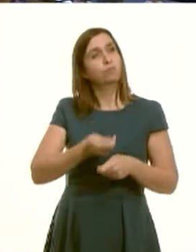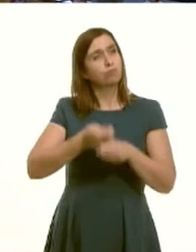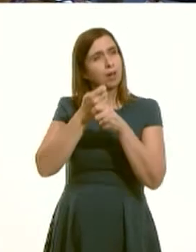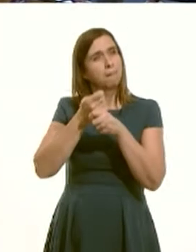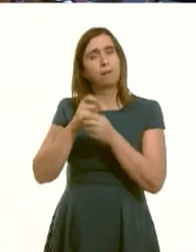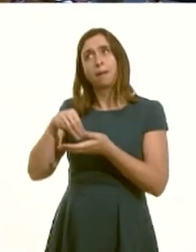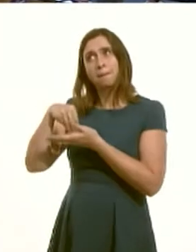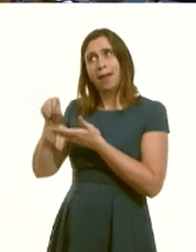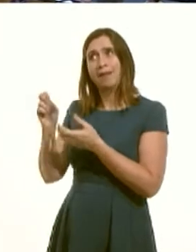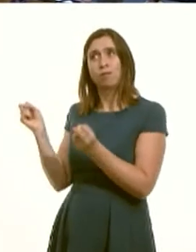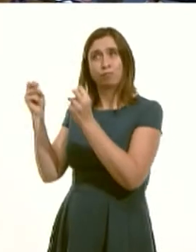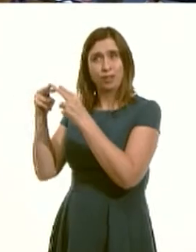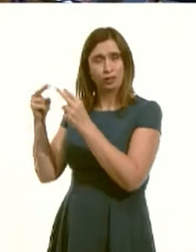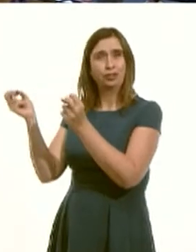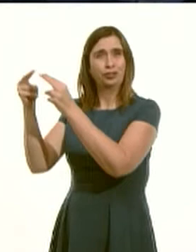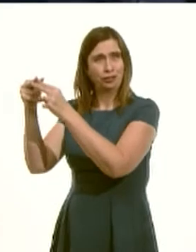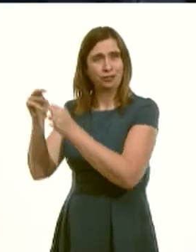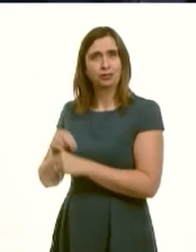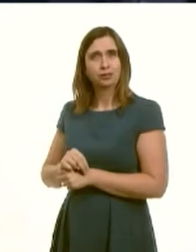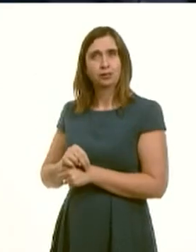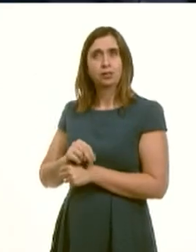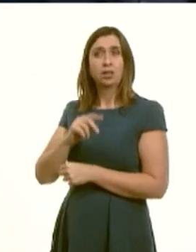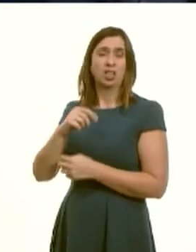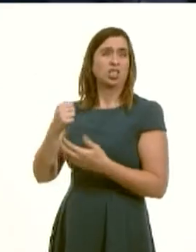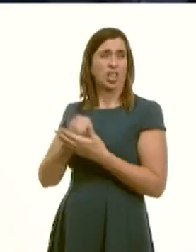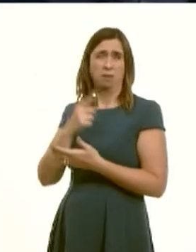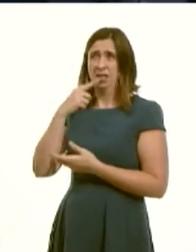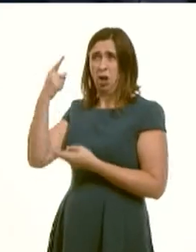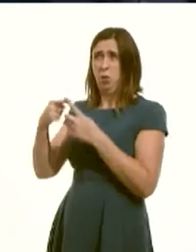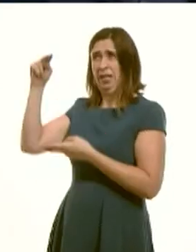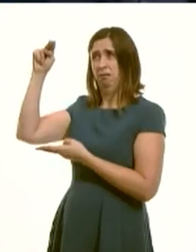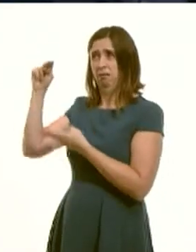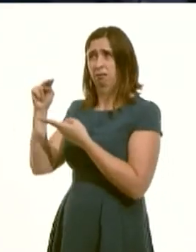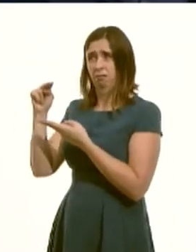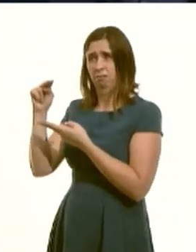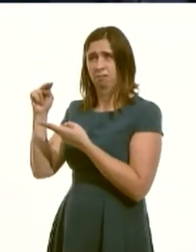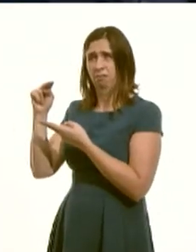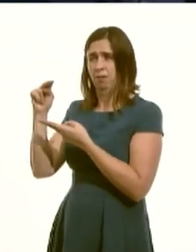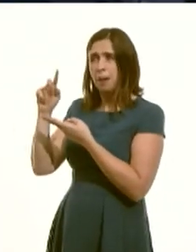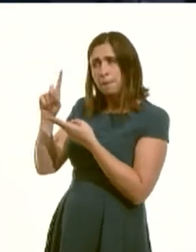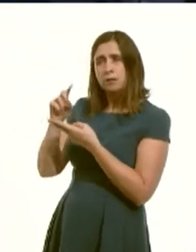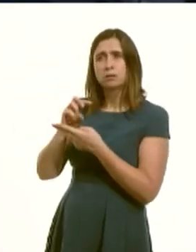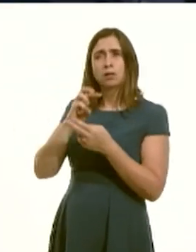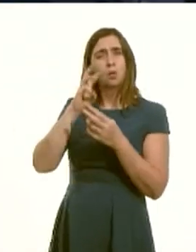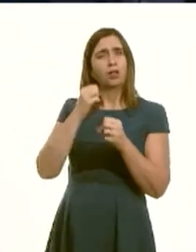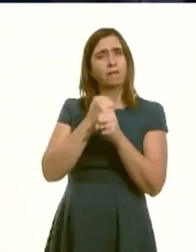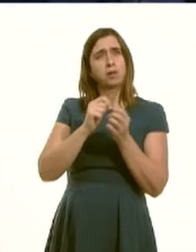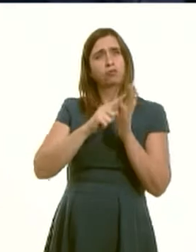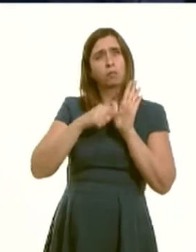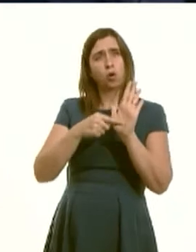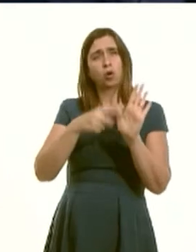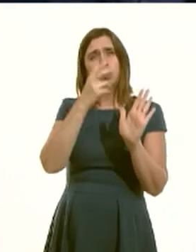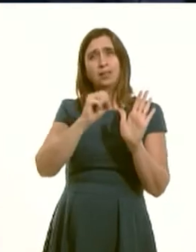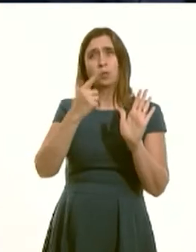I'm disappointed that he only wants to cut it to four times the cost of maintenance. According to a Welsh Government report published in November